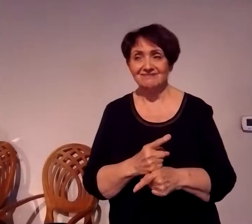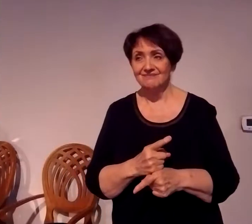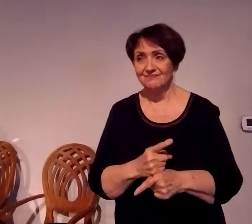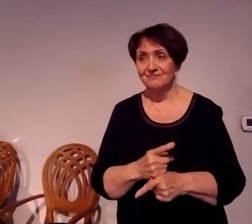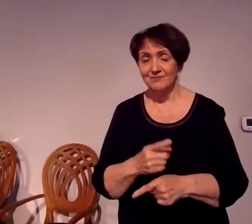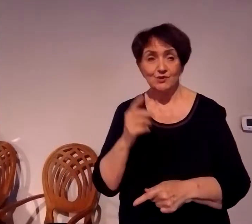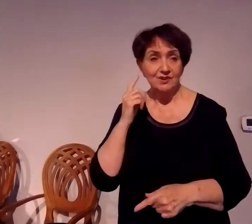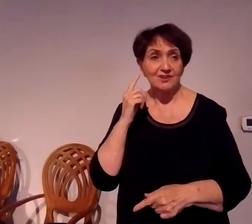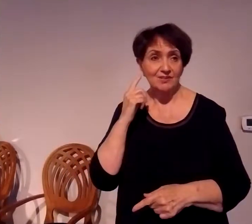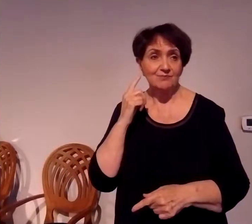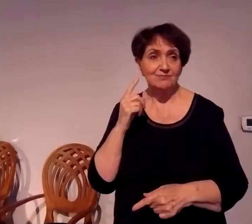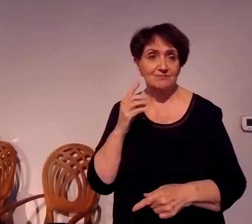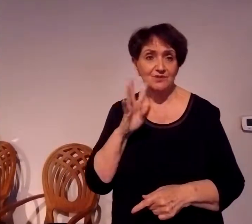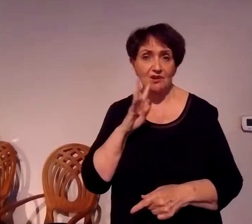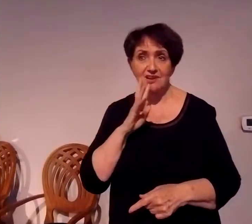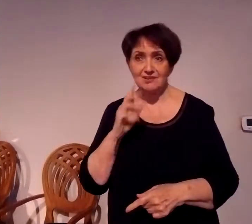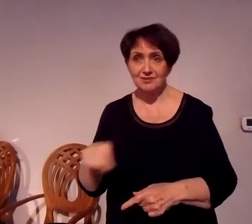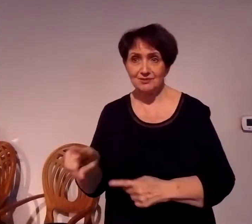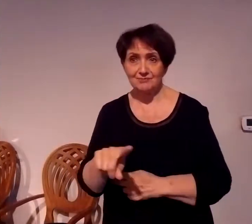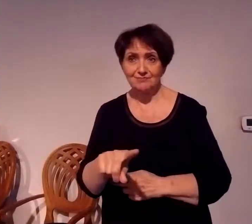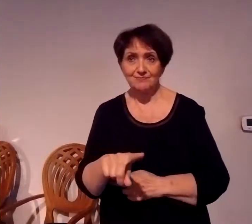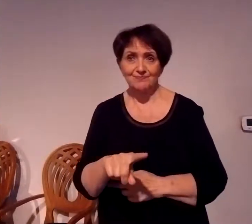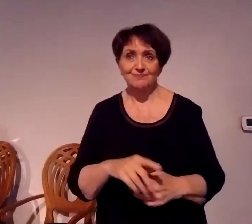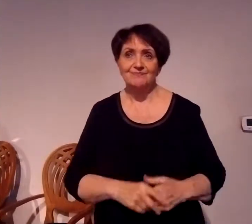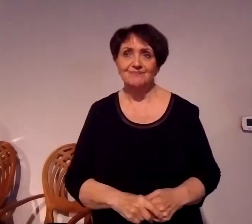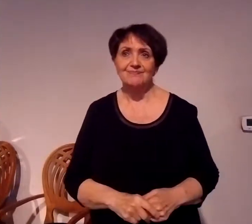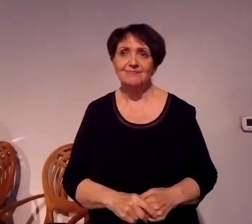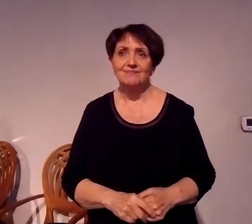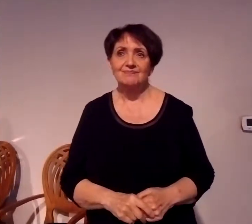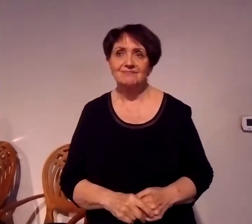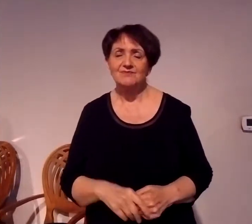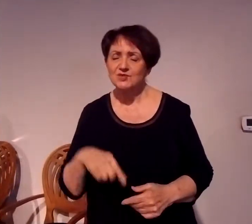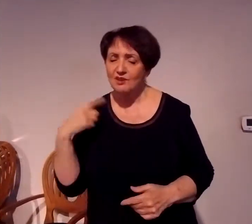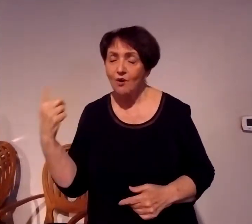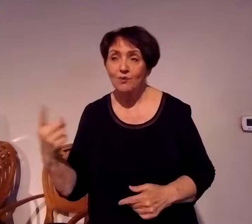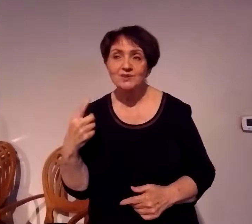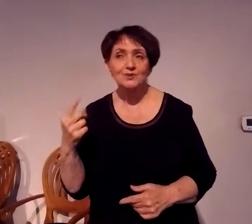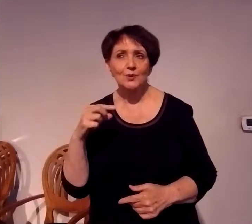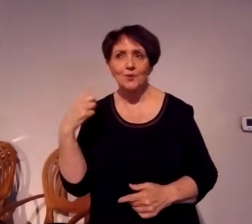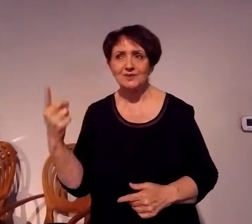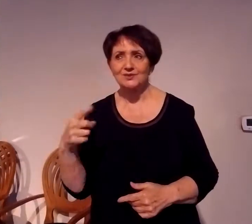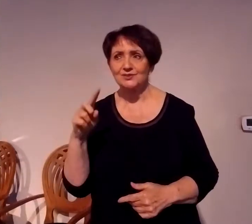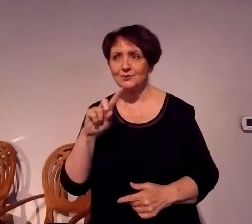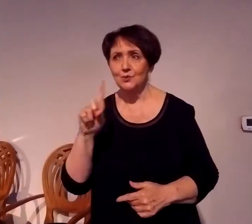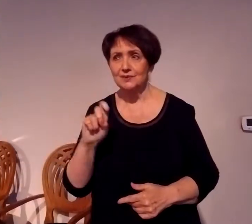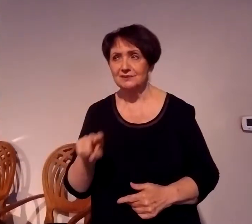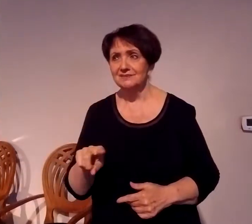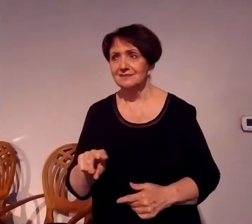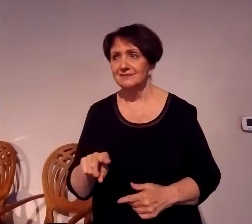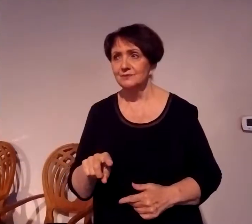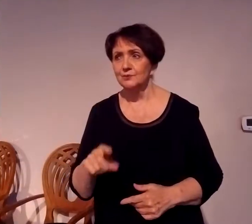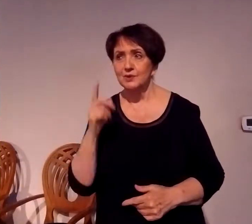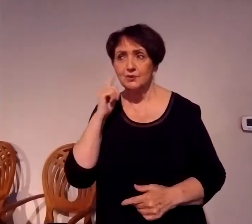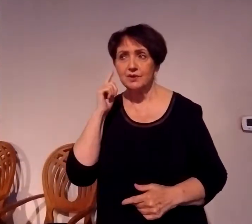Couldn't you hear them talking to you? This is always the question when we hear the drumbeat.